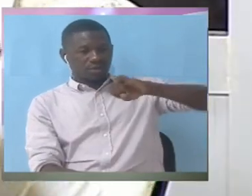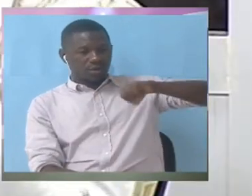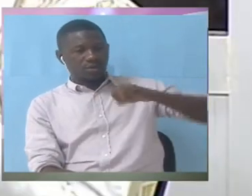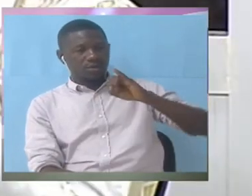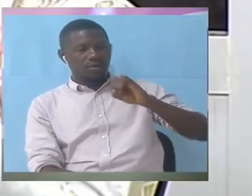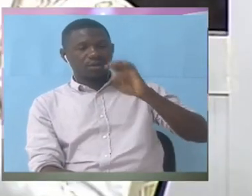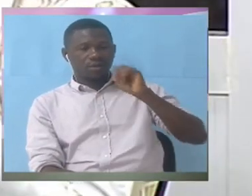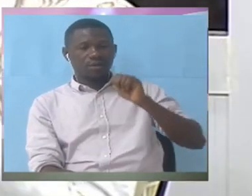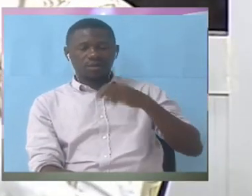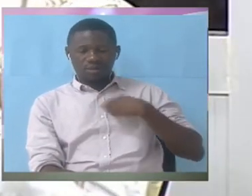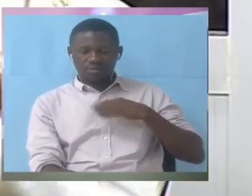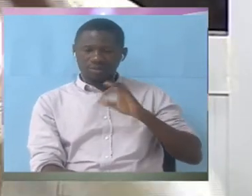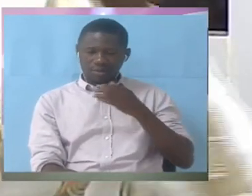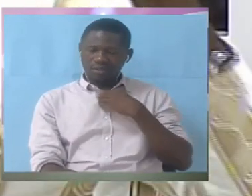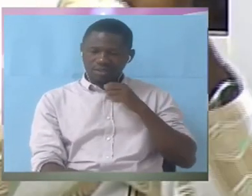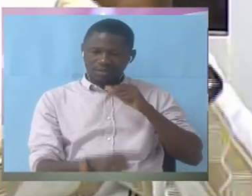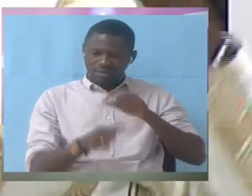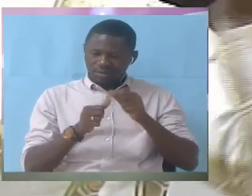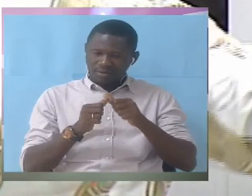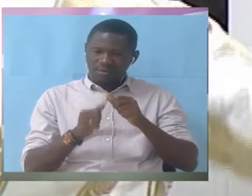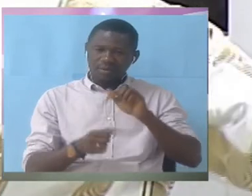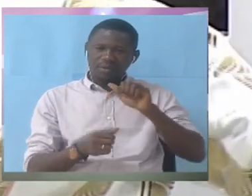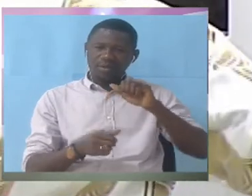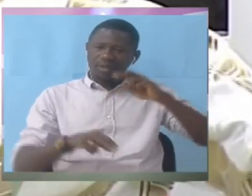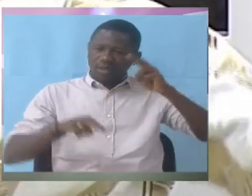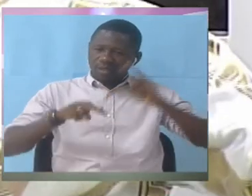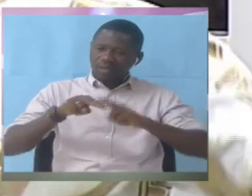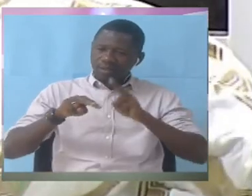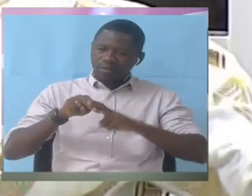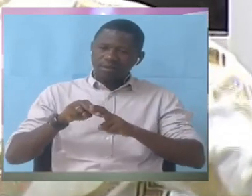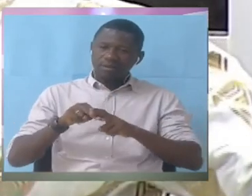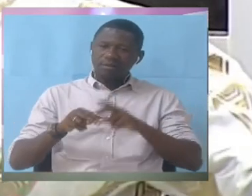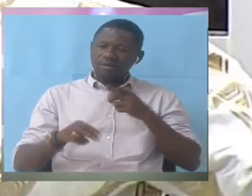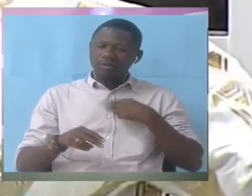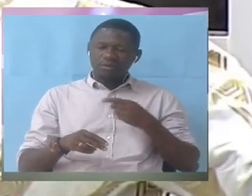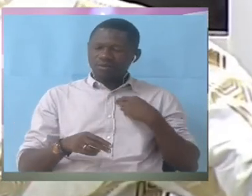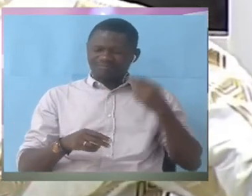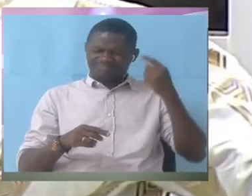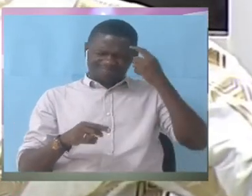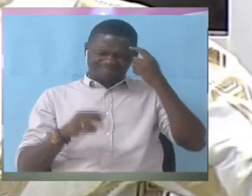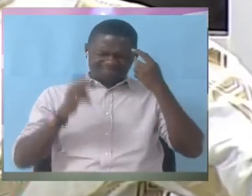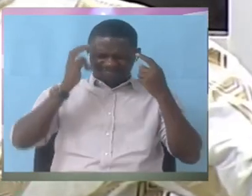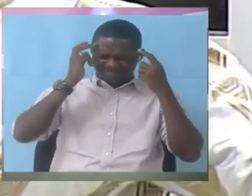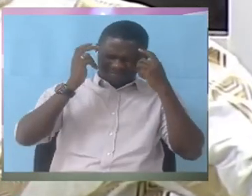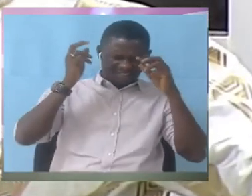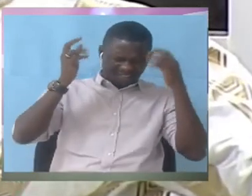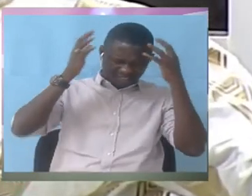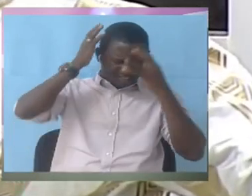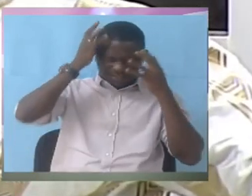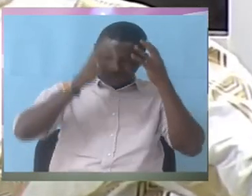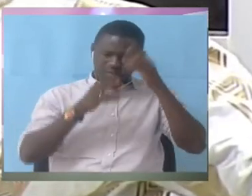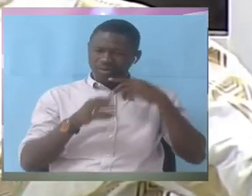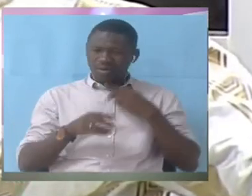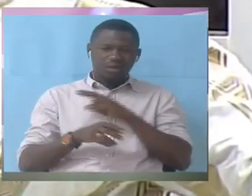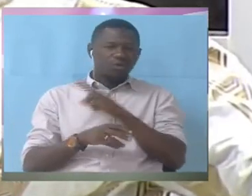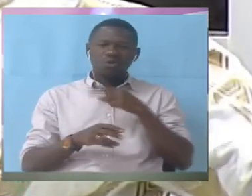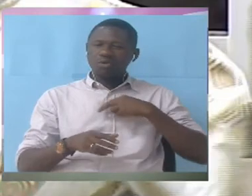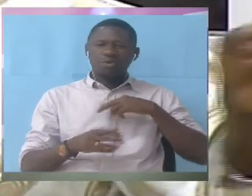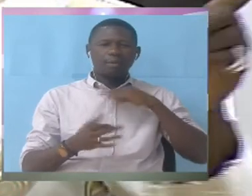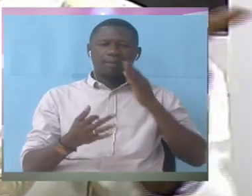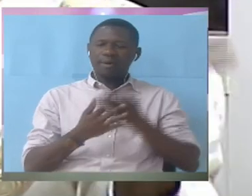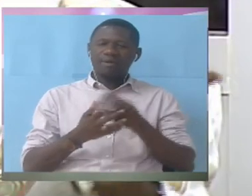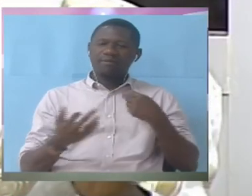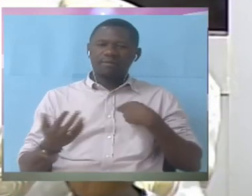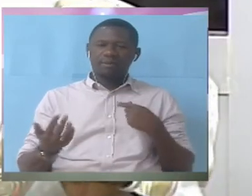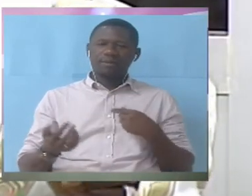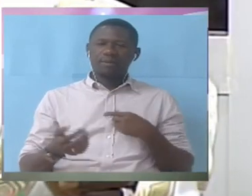can cure AIDS, ne mun na faj AIDS. He's so brainwashed he doesn't want to believe me. Way mom dañ jaxase xelam ba nga xamne munuma gum sax. That